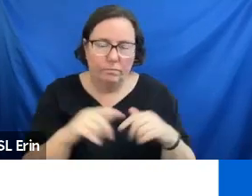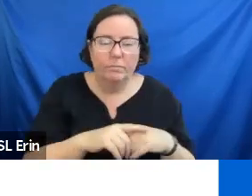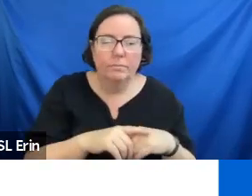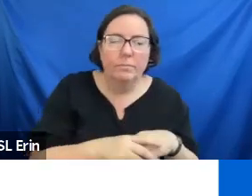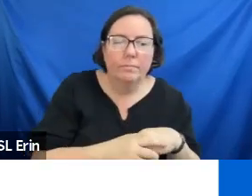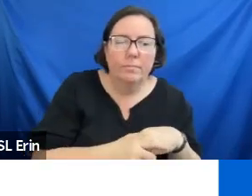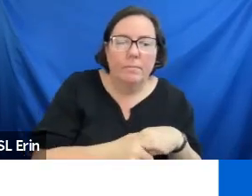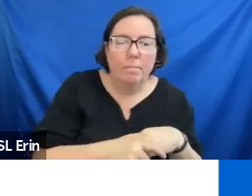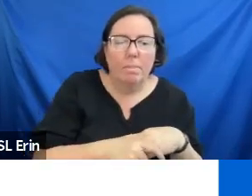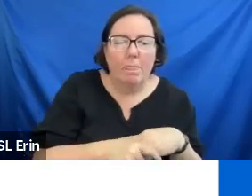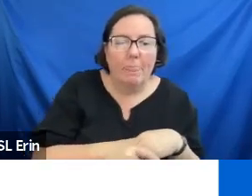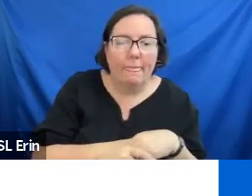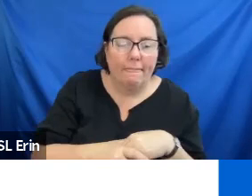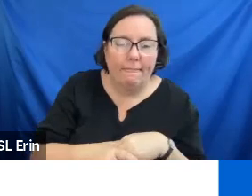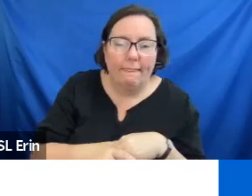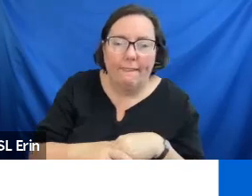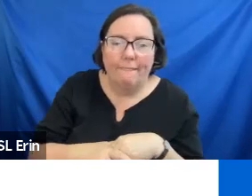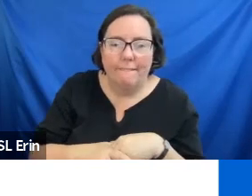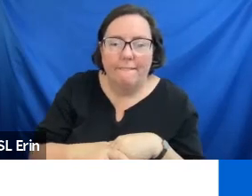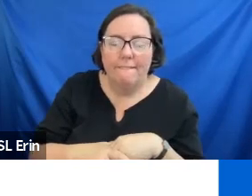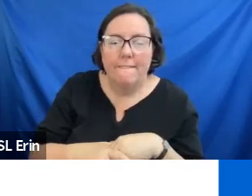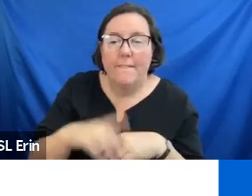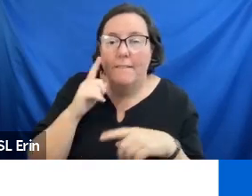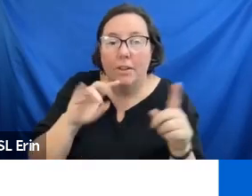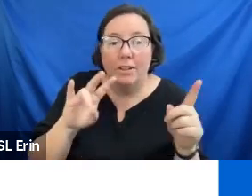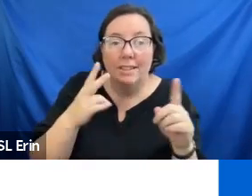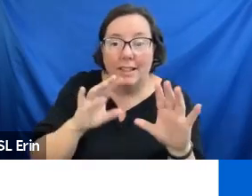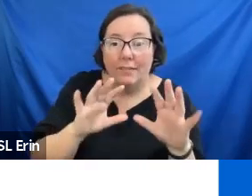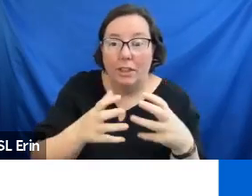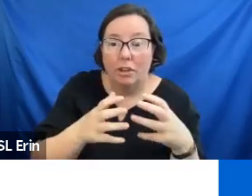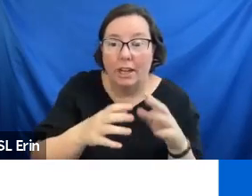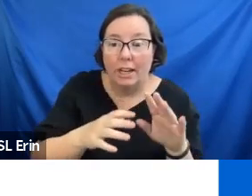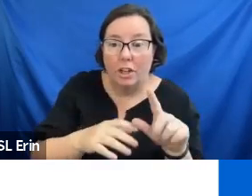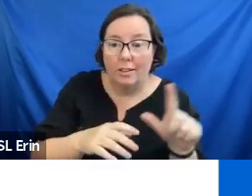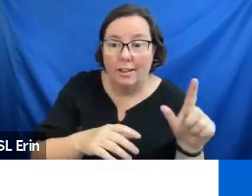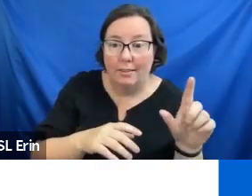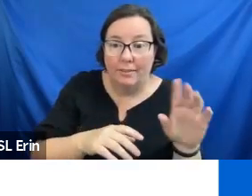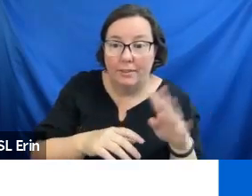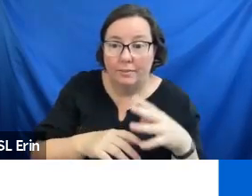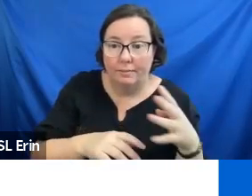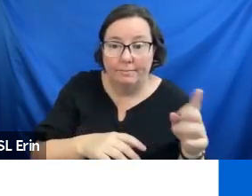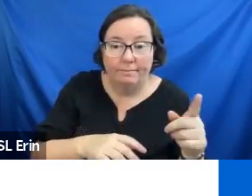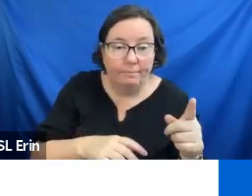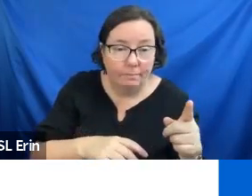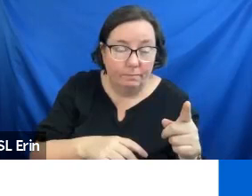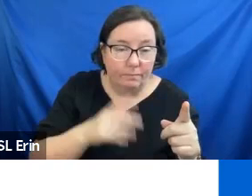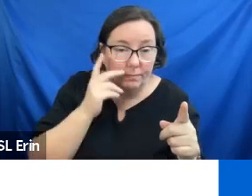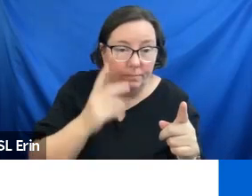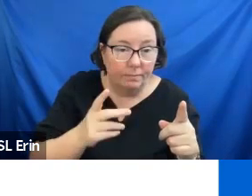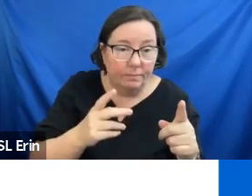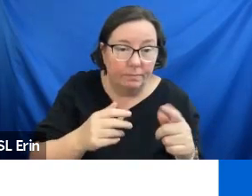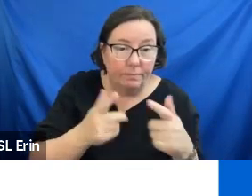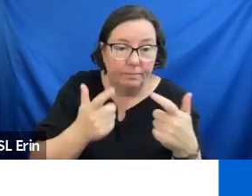support a student. And so for 7th grade, we see that the